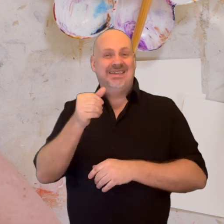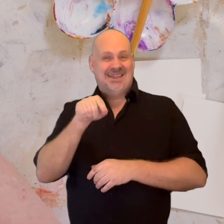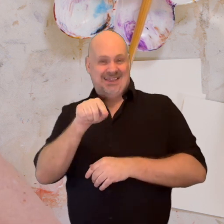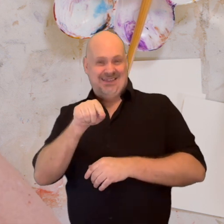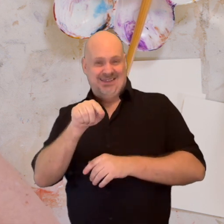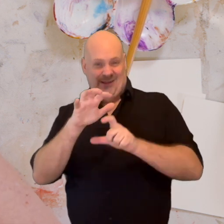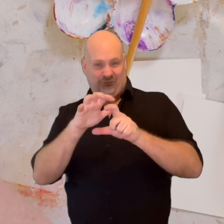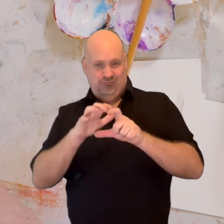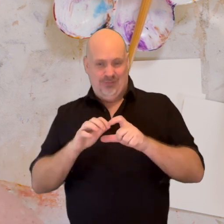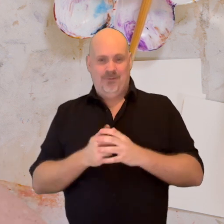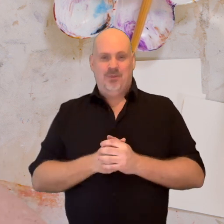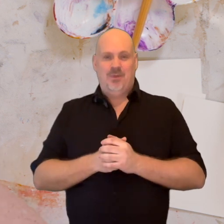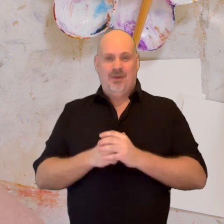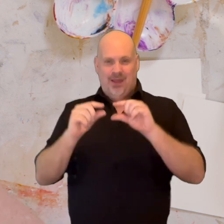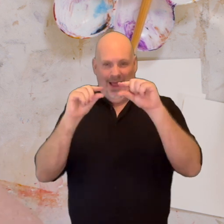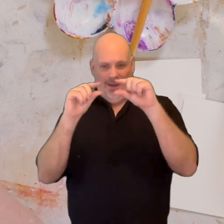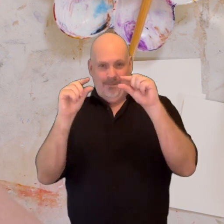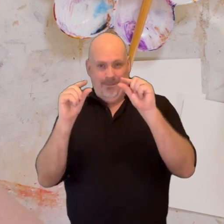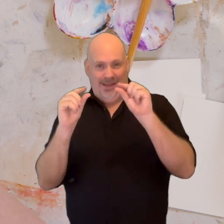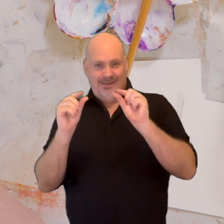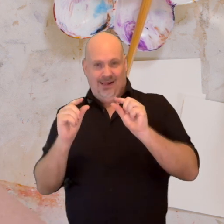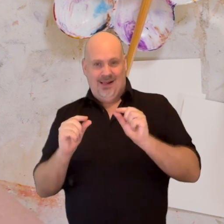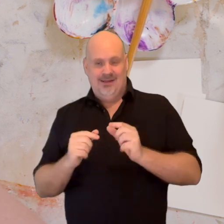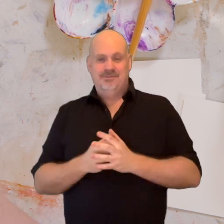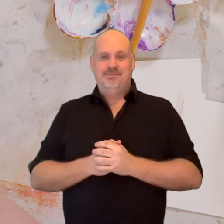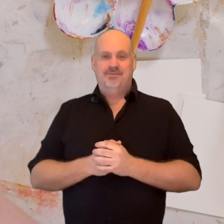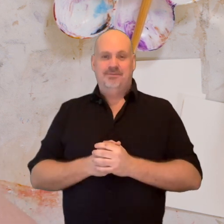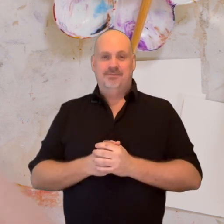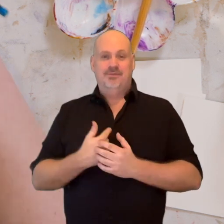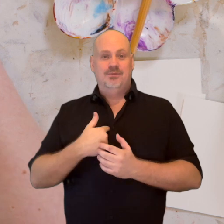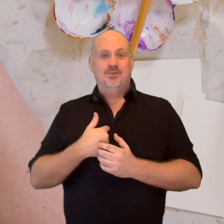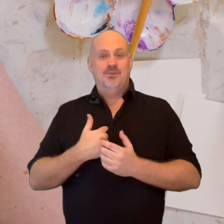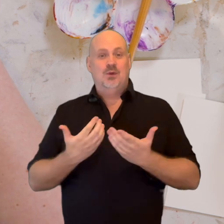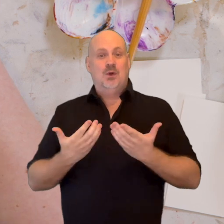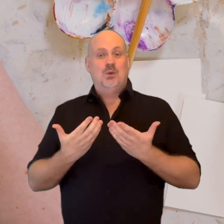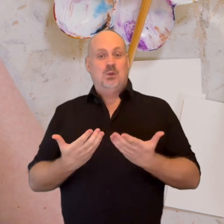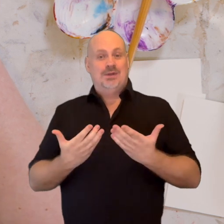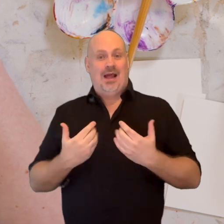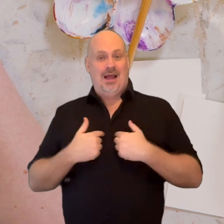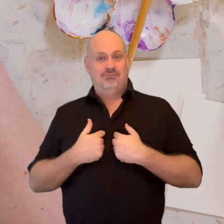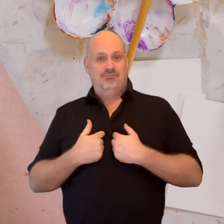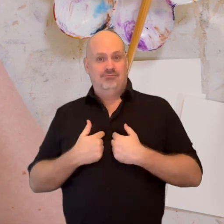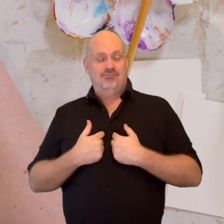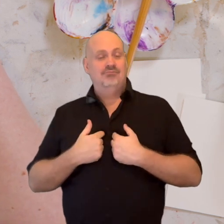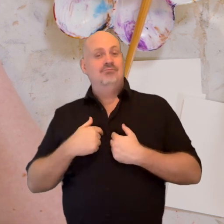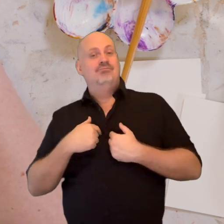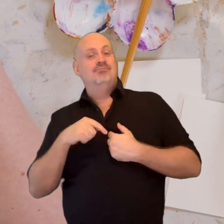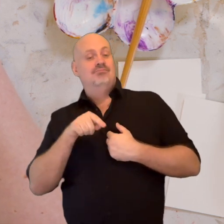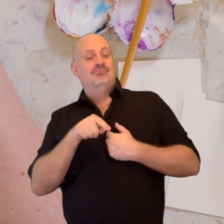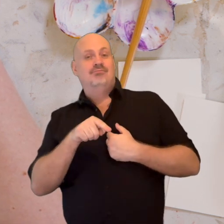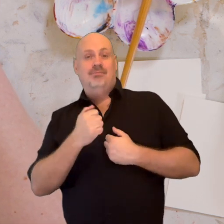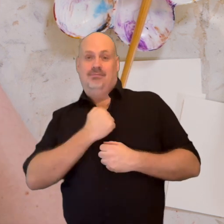And the little petals. And for me, today, my sunflowers are very much